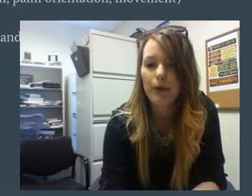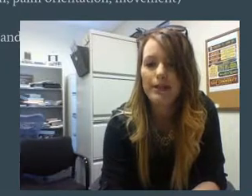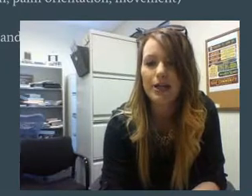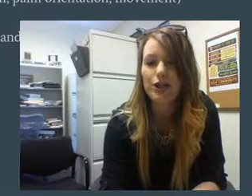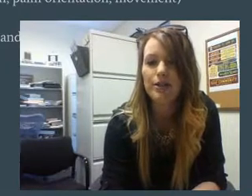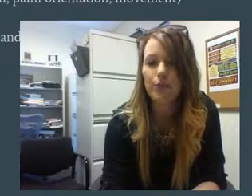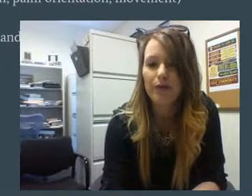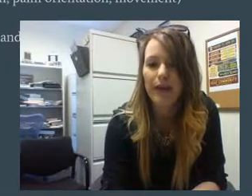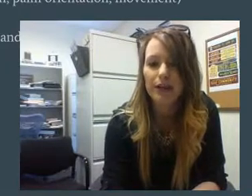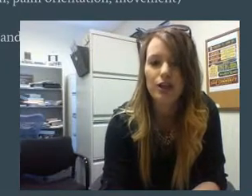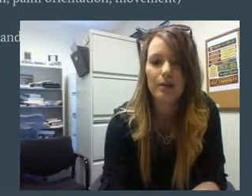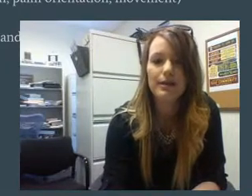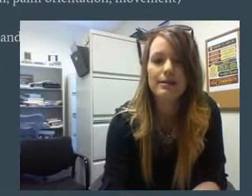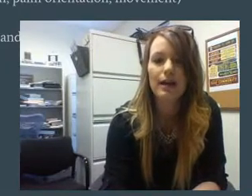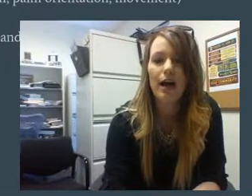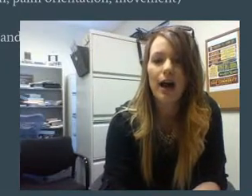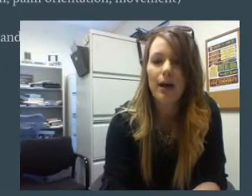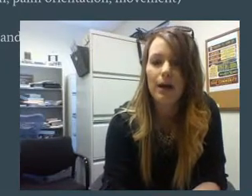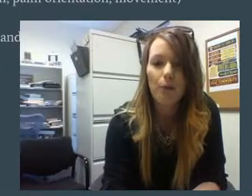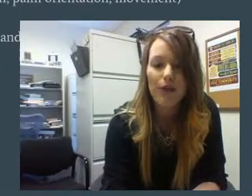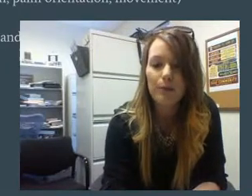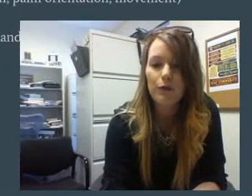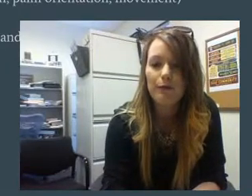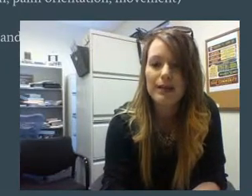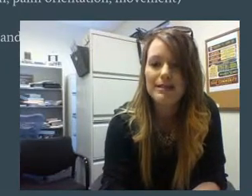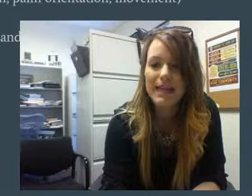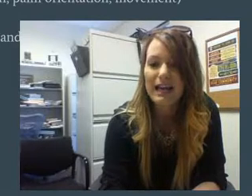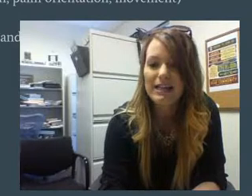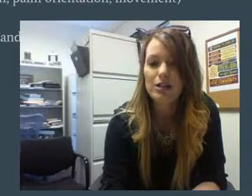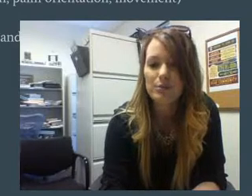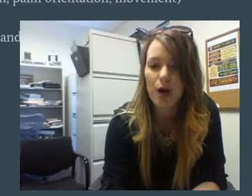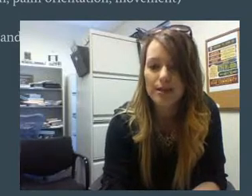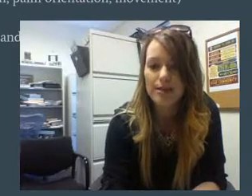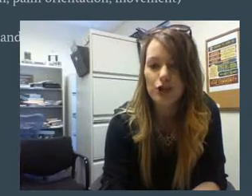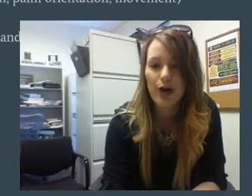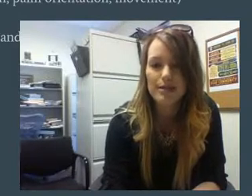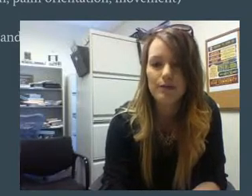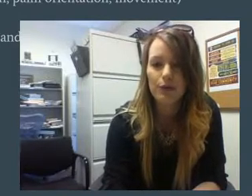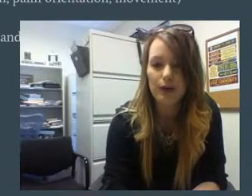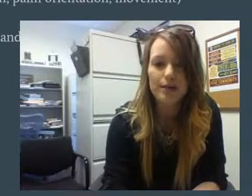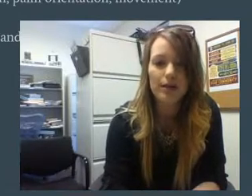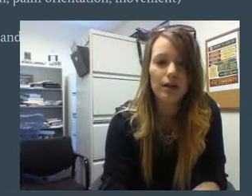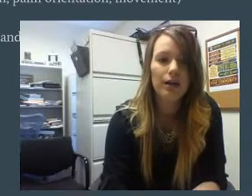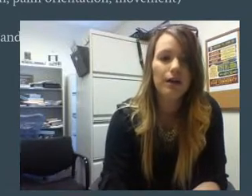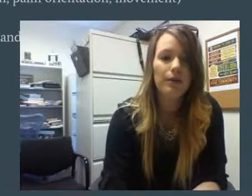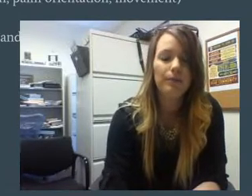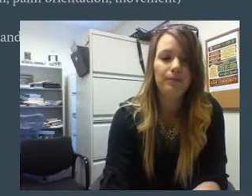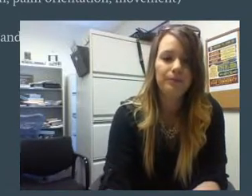palm orientation is, what the handshape is, and what the movement is. That is the smallest contrastive unit.